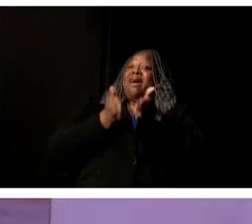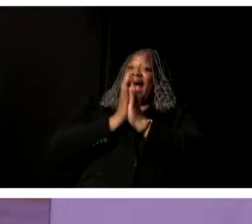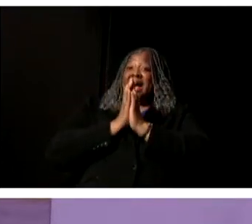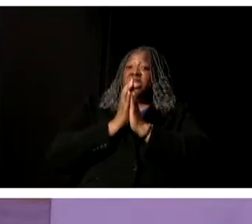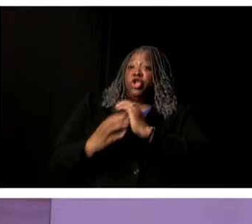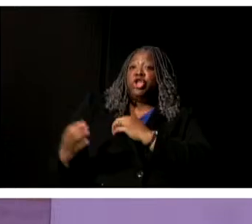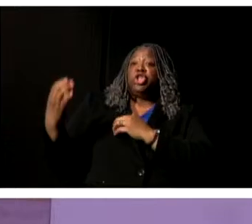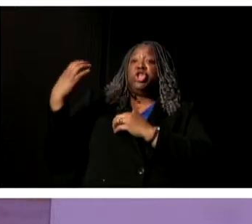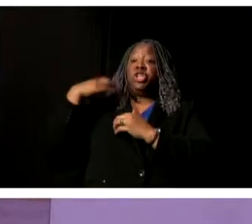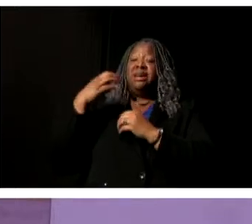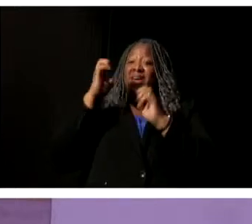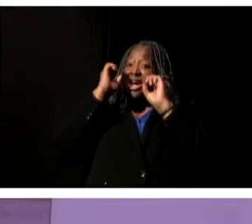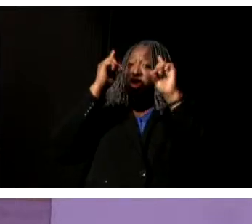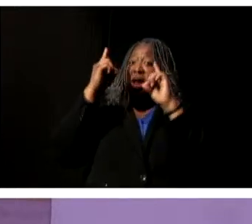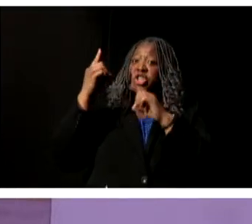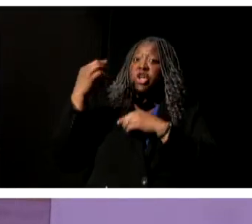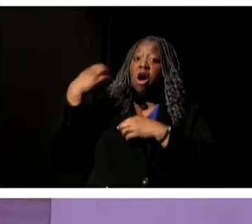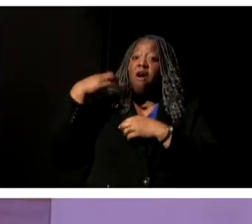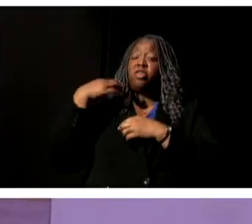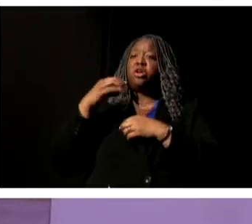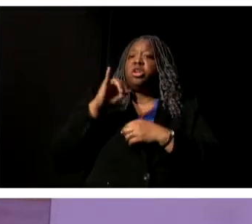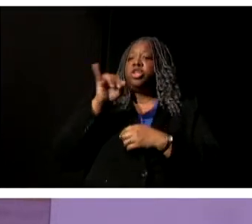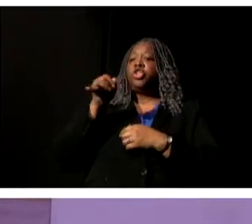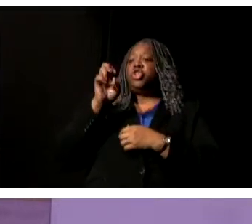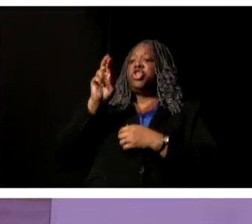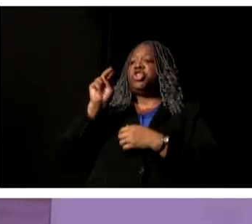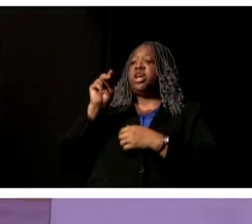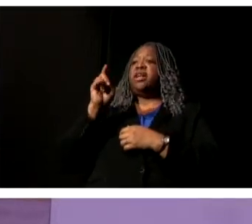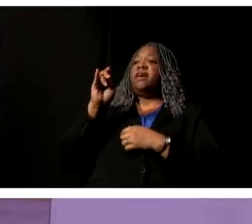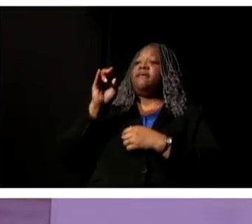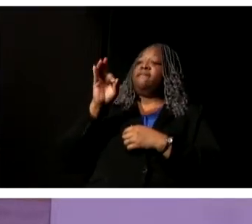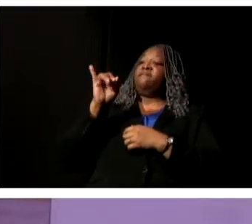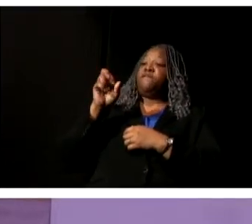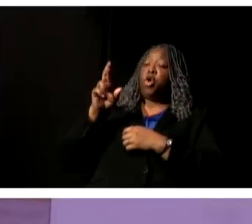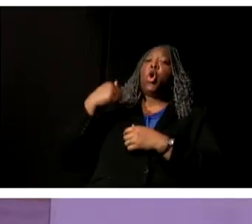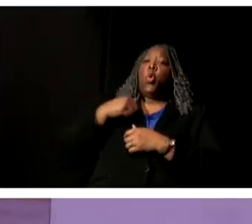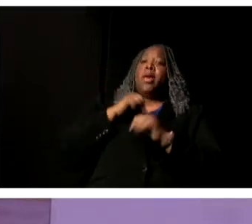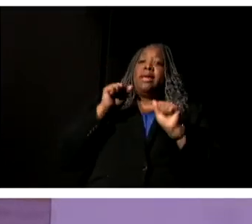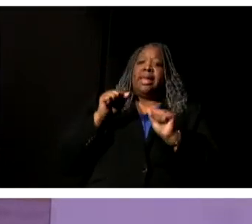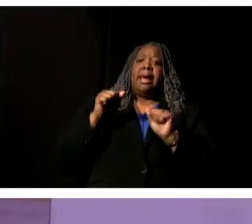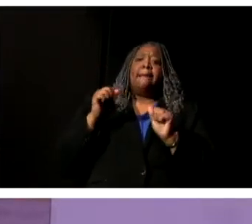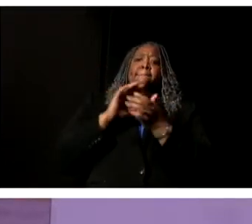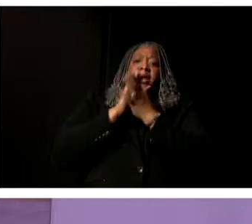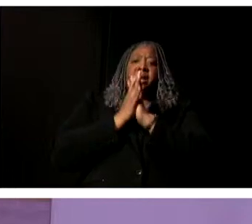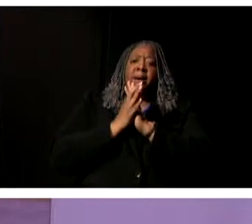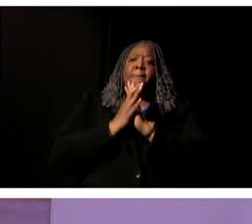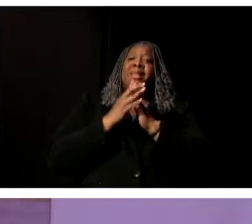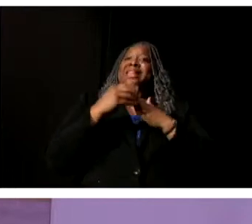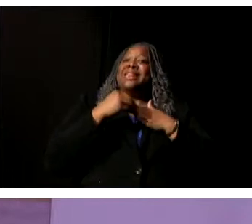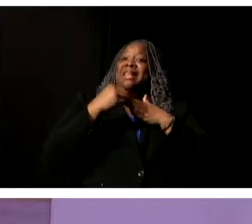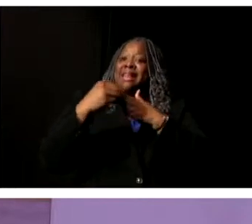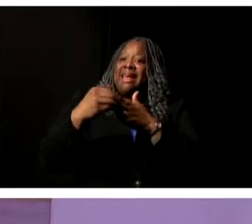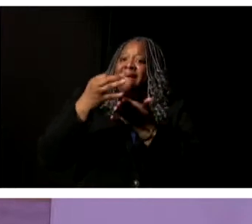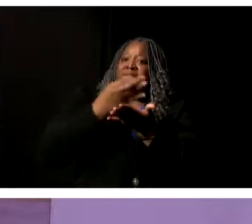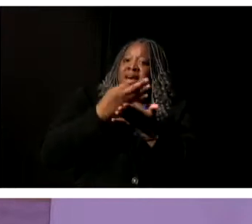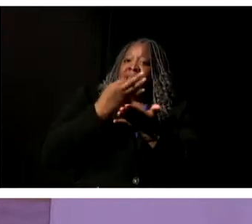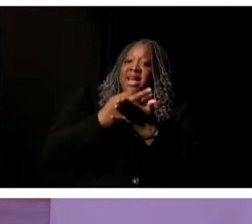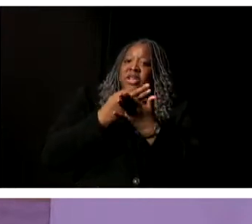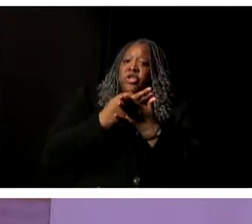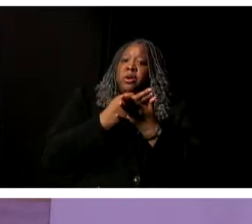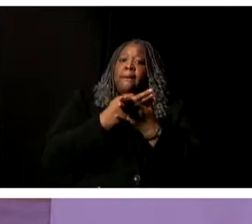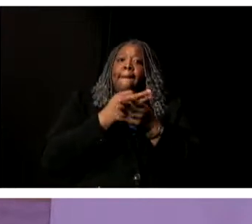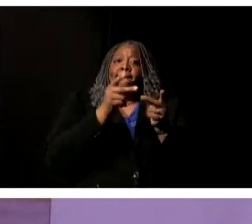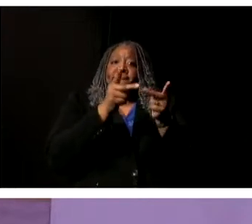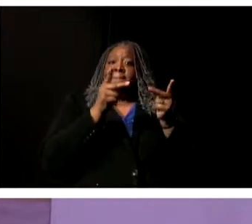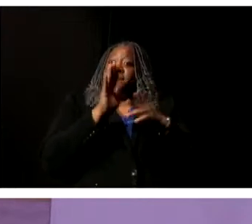Officer, Jennifer, to ensure that we convene lead financial institutions within the city of Little Rock